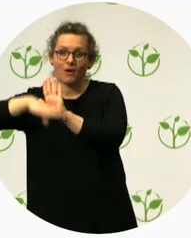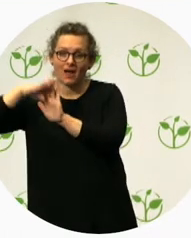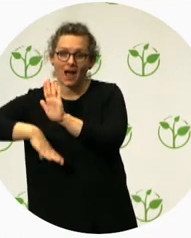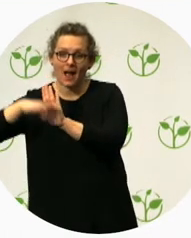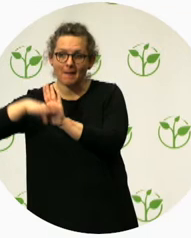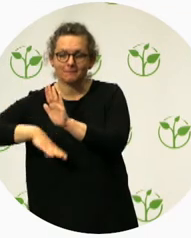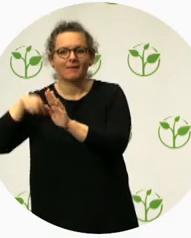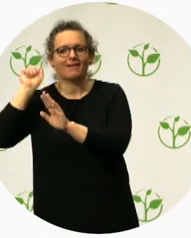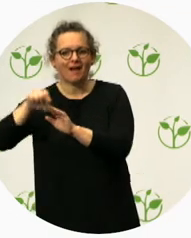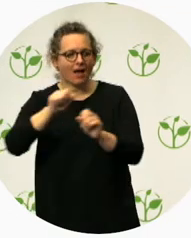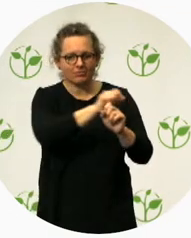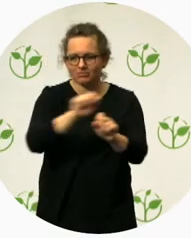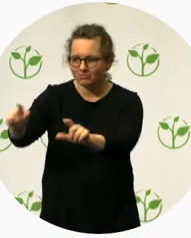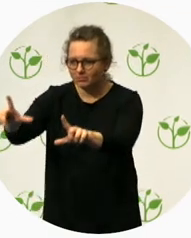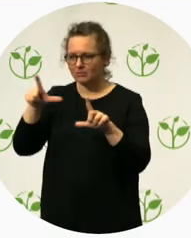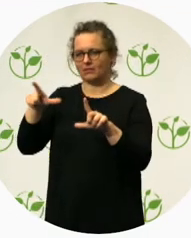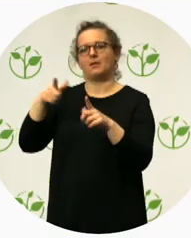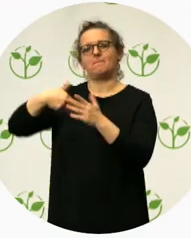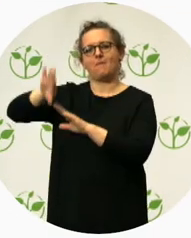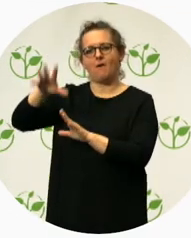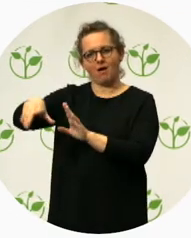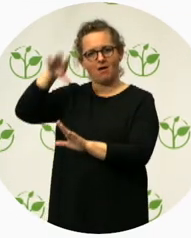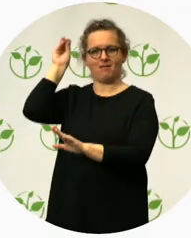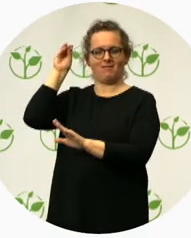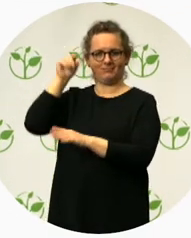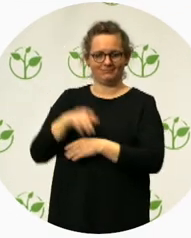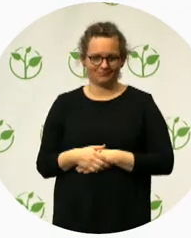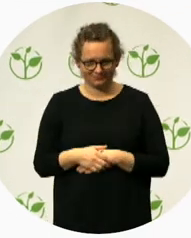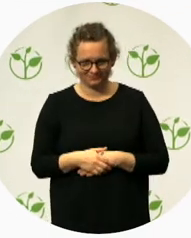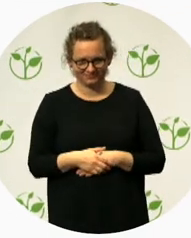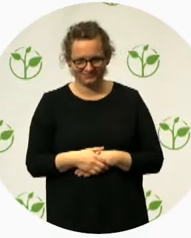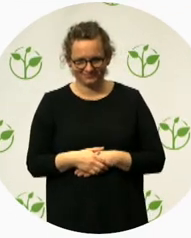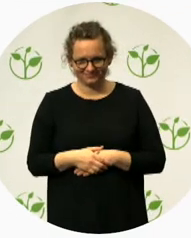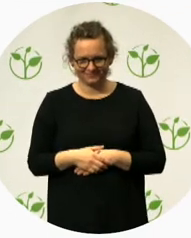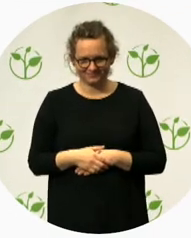exciting. How many of you have tried out Microsoft's Seeing AI app?